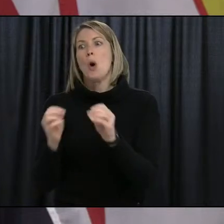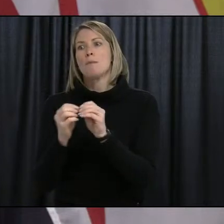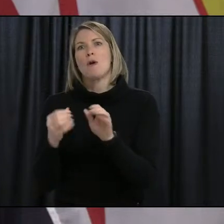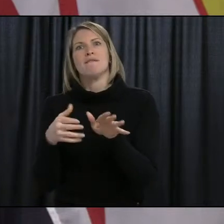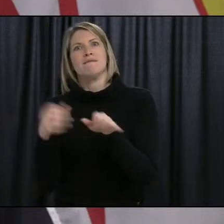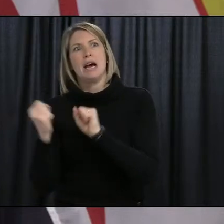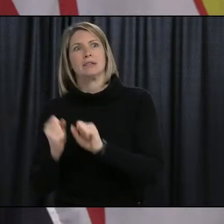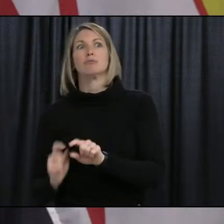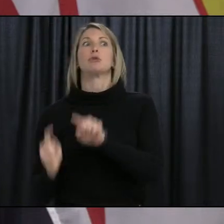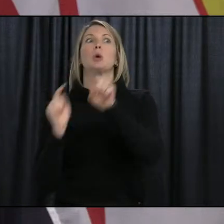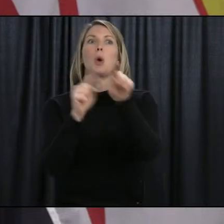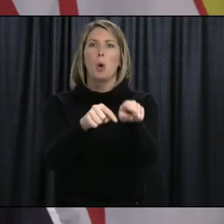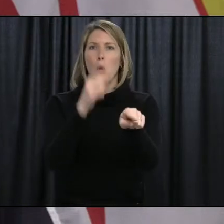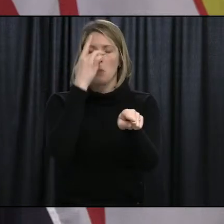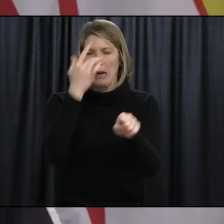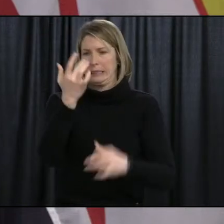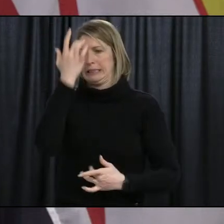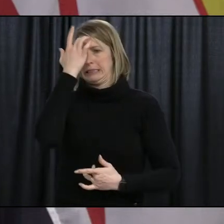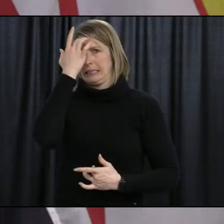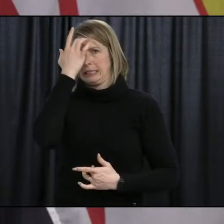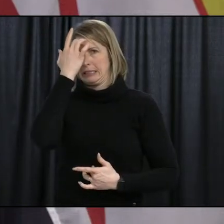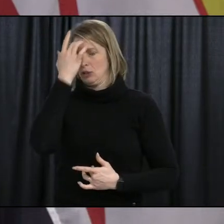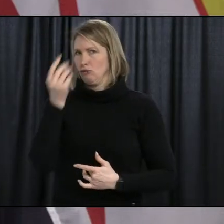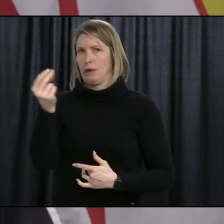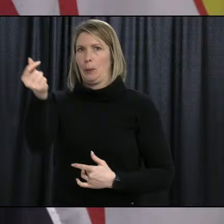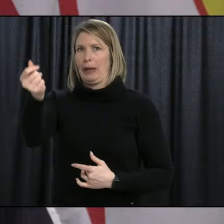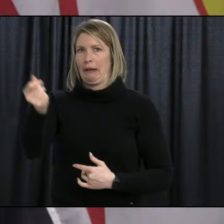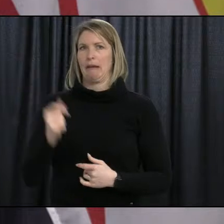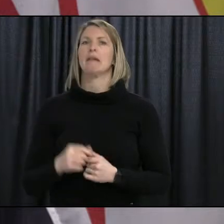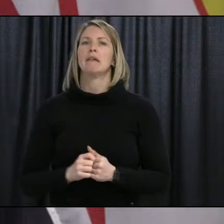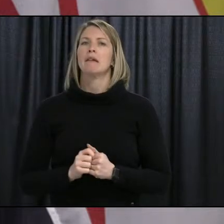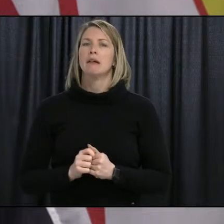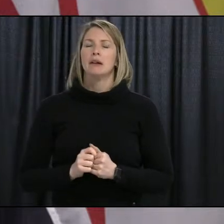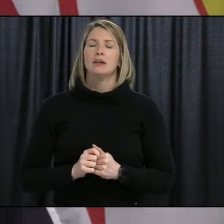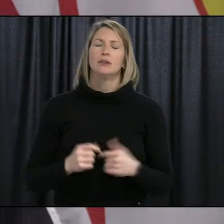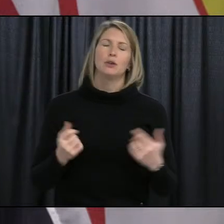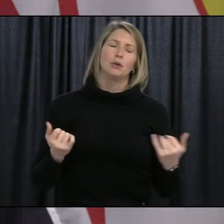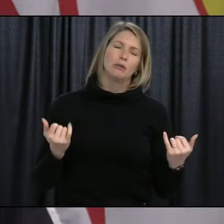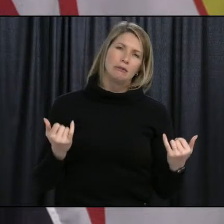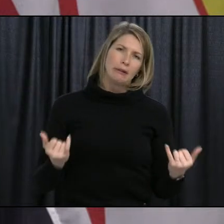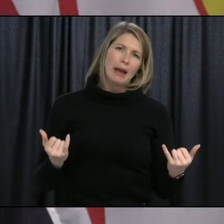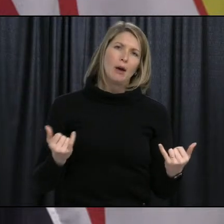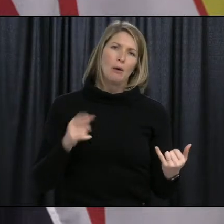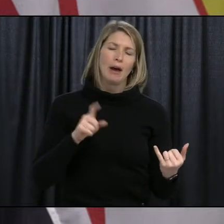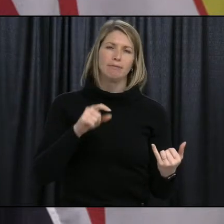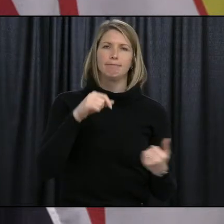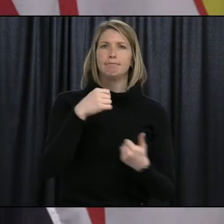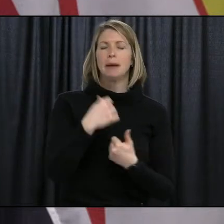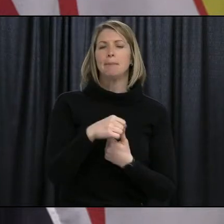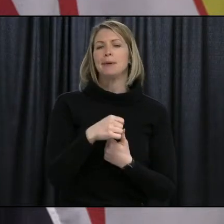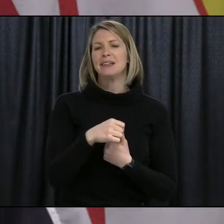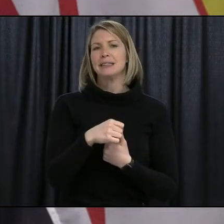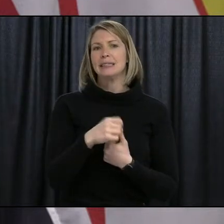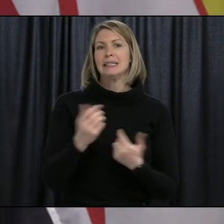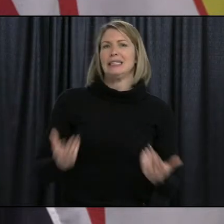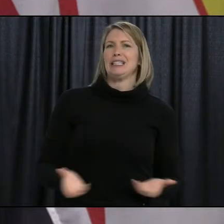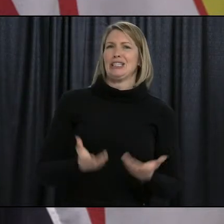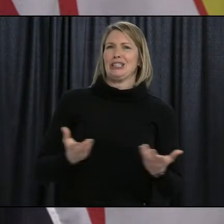severe disease in that respect. But again, we have to remember that we had a